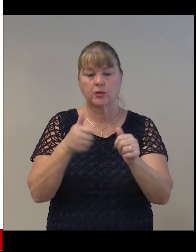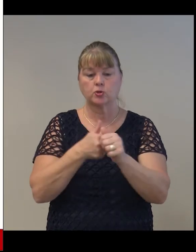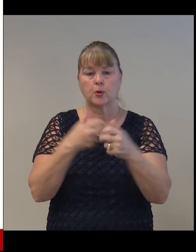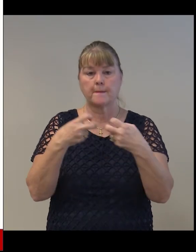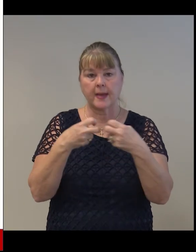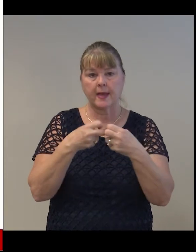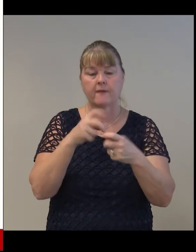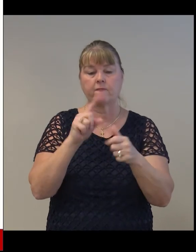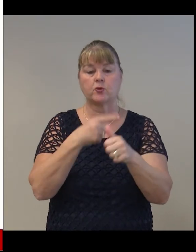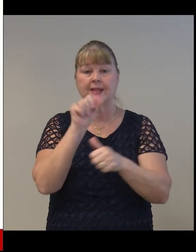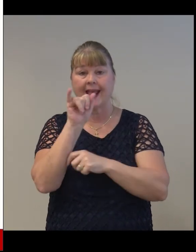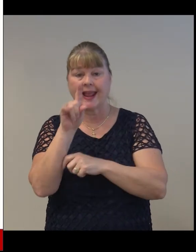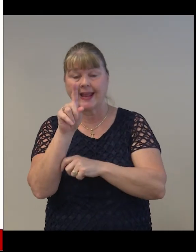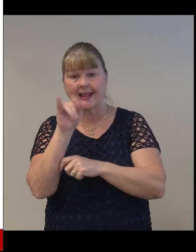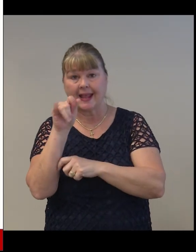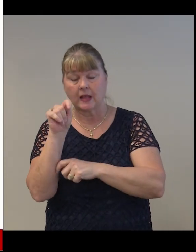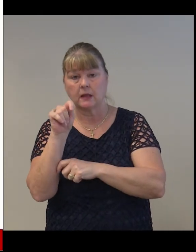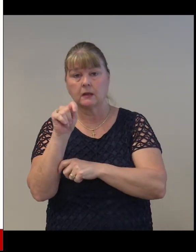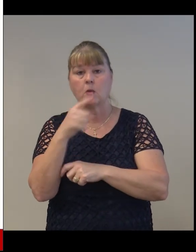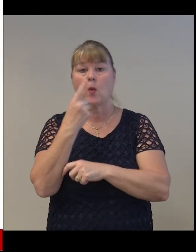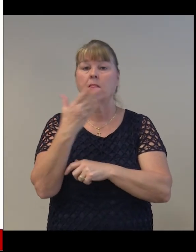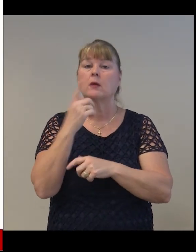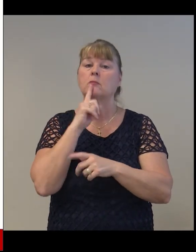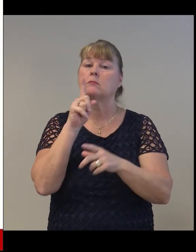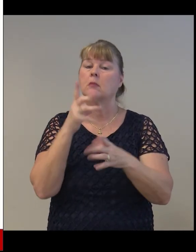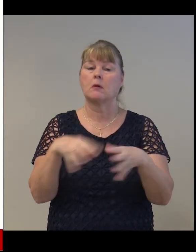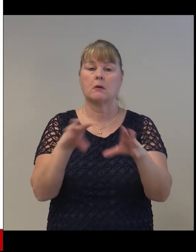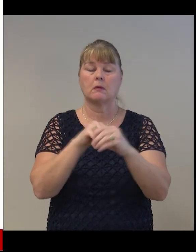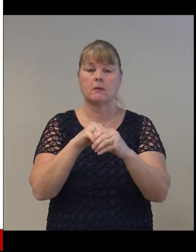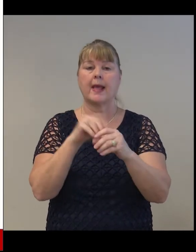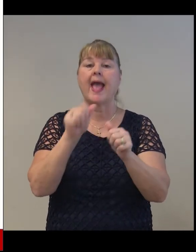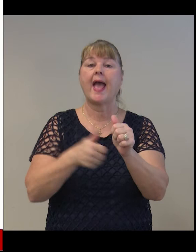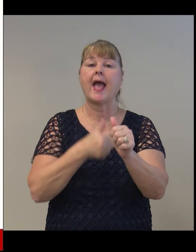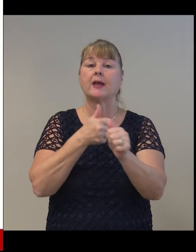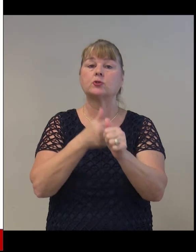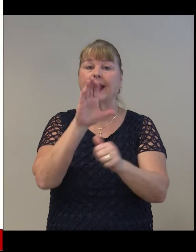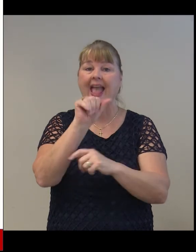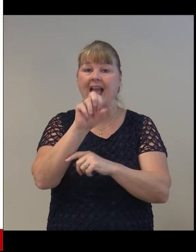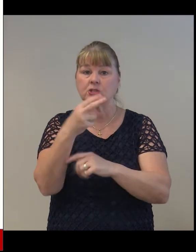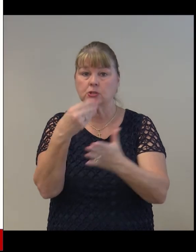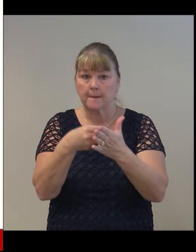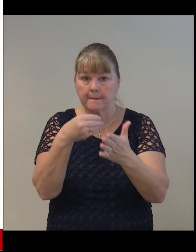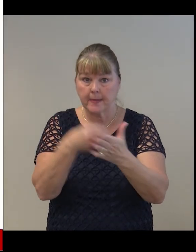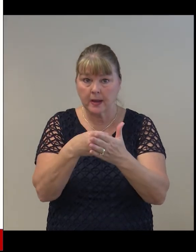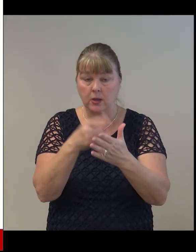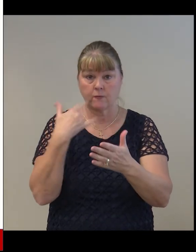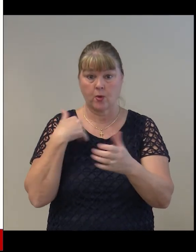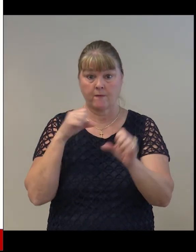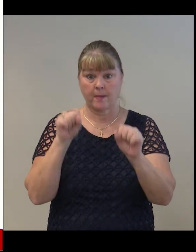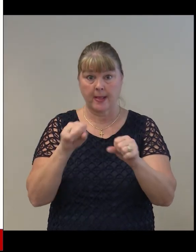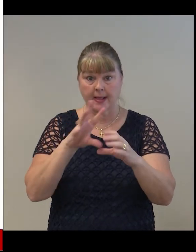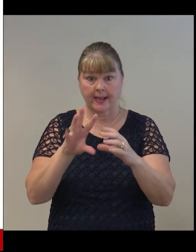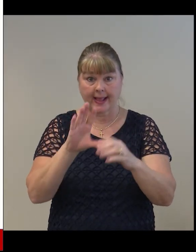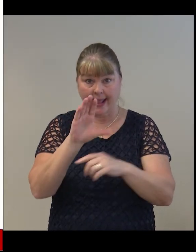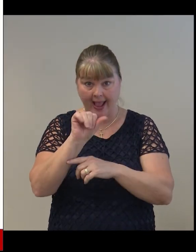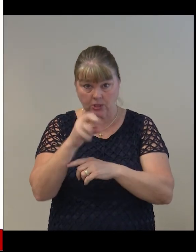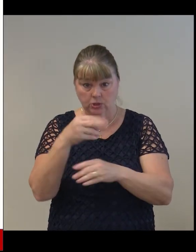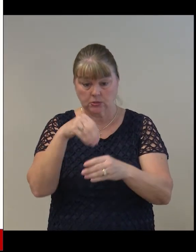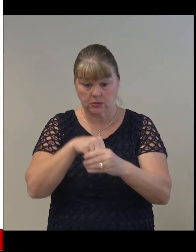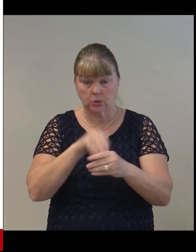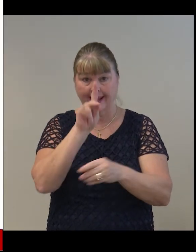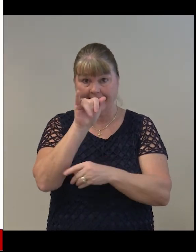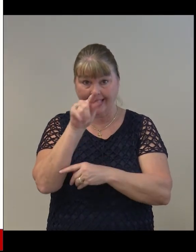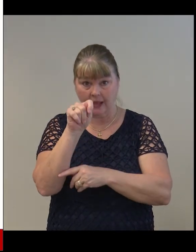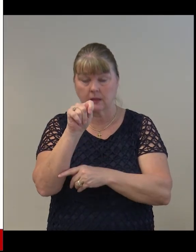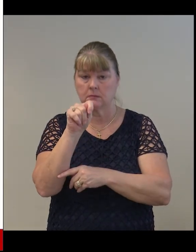extra batteries, first aid kit. One thing to absolutely include: extra cash. If you have the ability to put extra